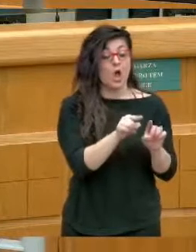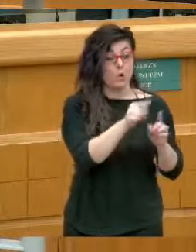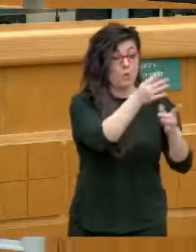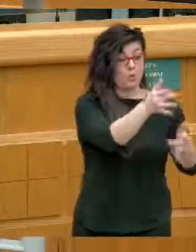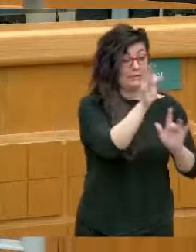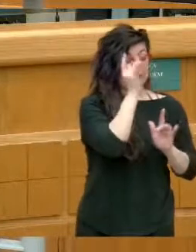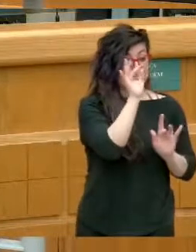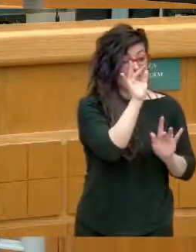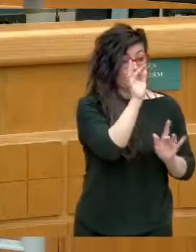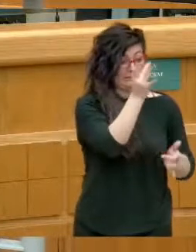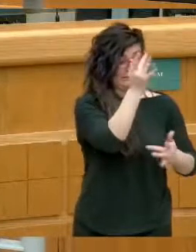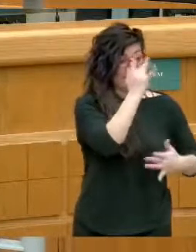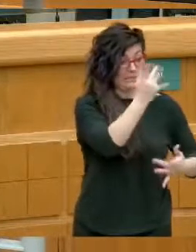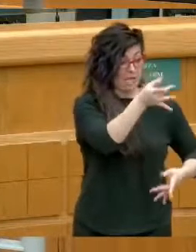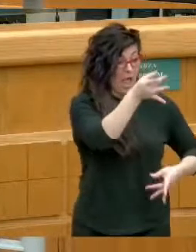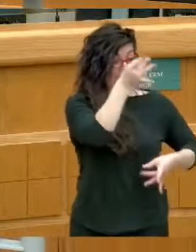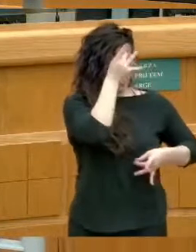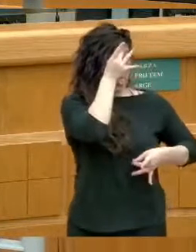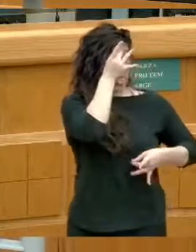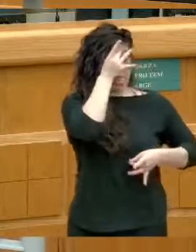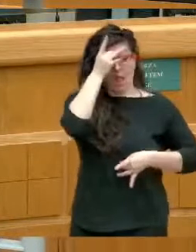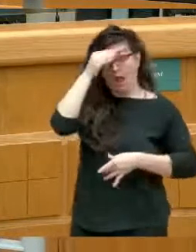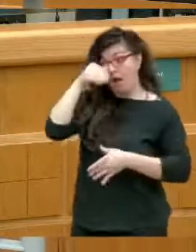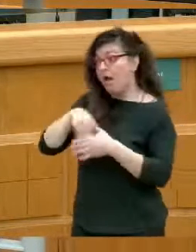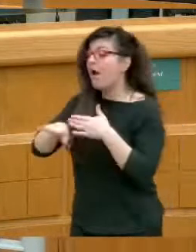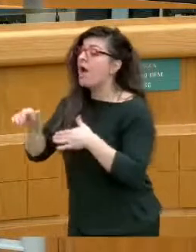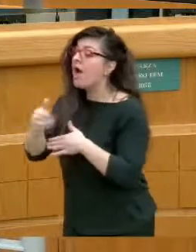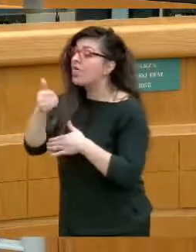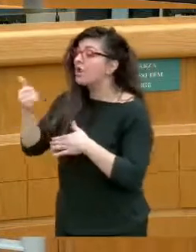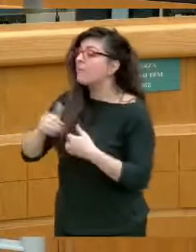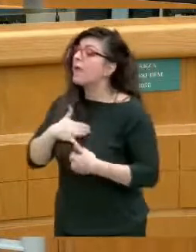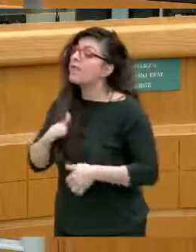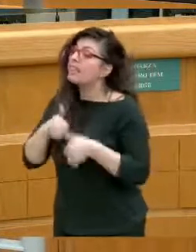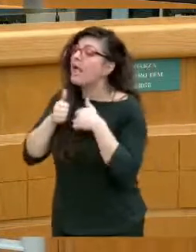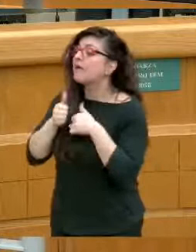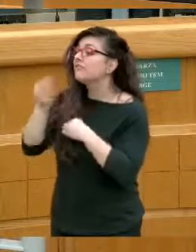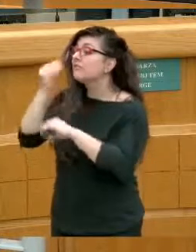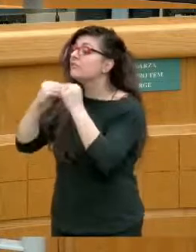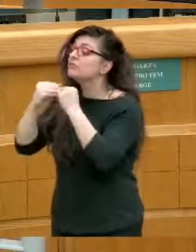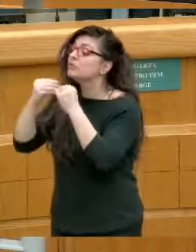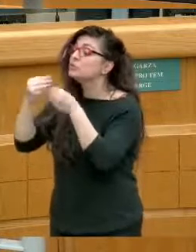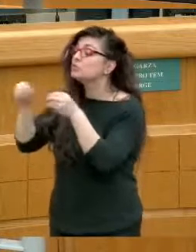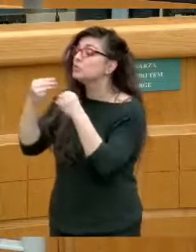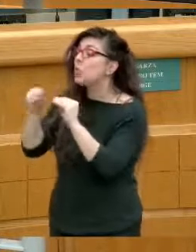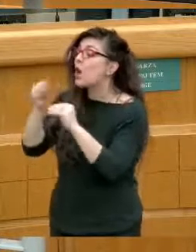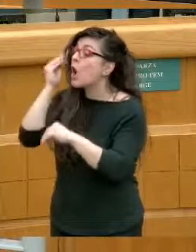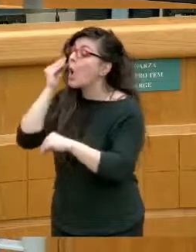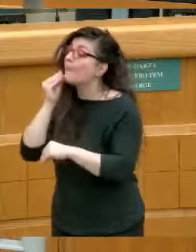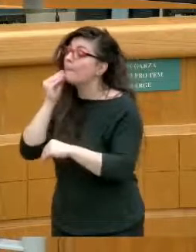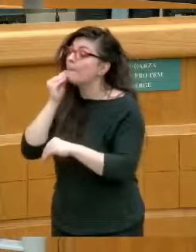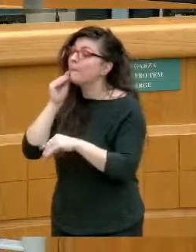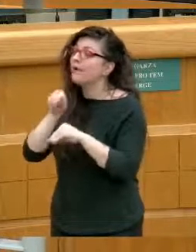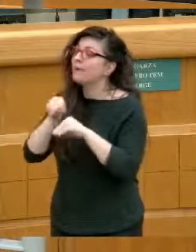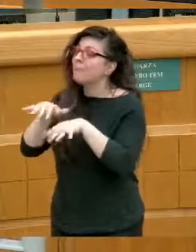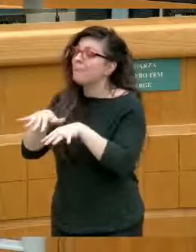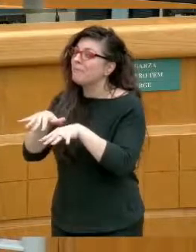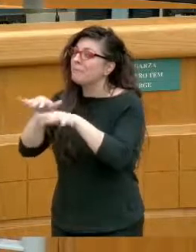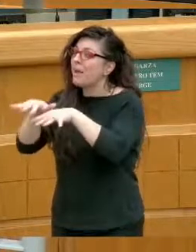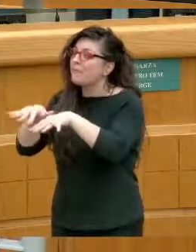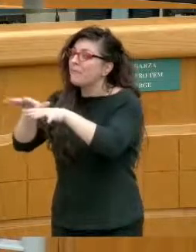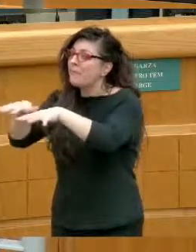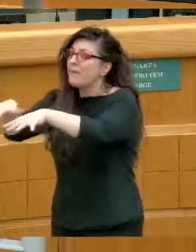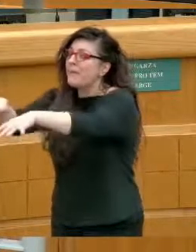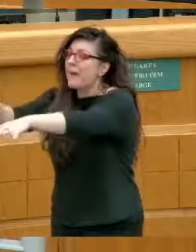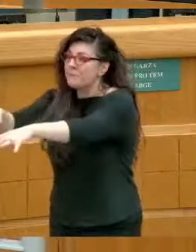the disease, and then they go somewhere else. In their daily lives, they're going to get groceries, they go home. And this is when that